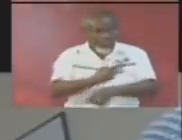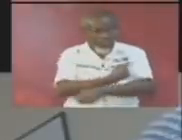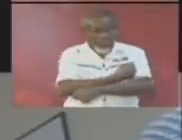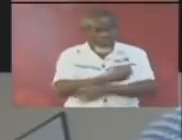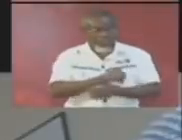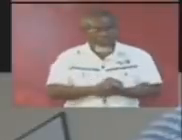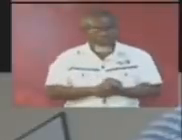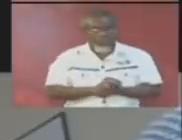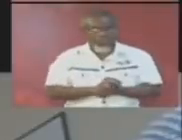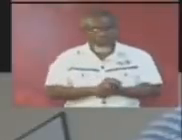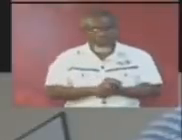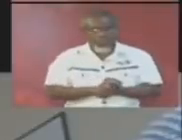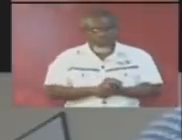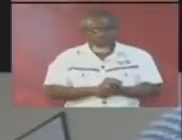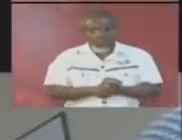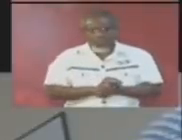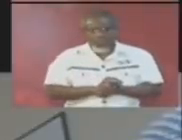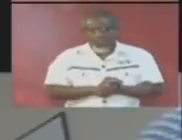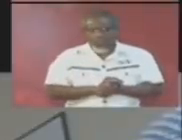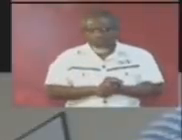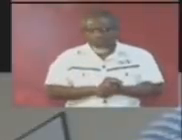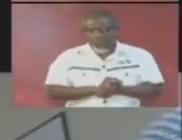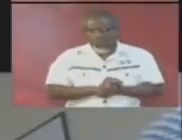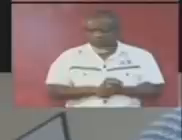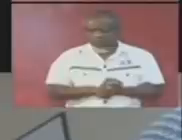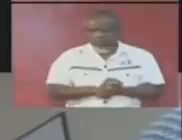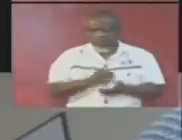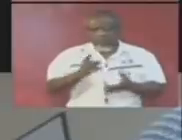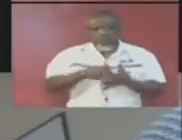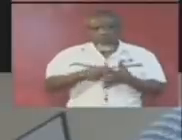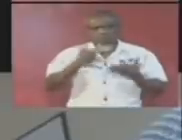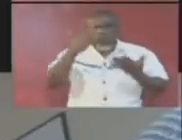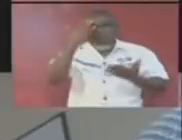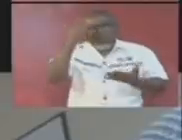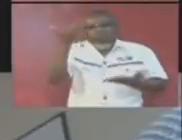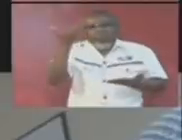any symptoms at all. What is the benefit of being vaccinated?